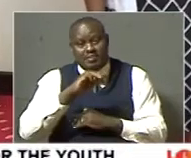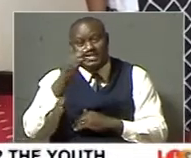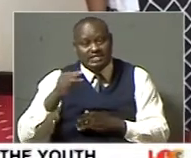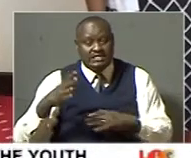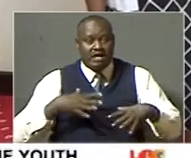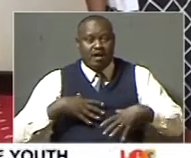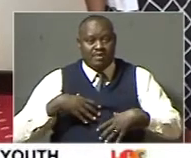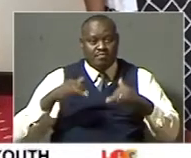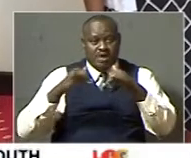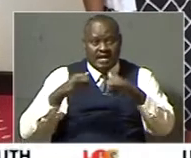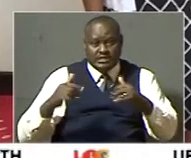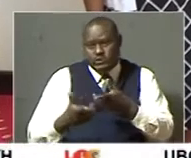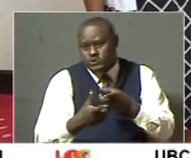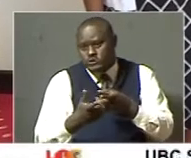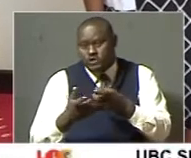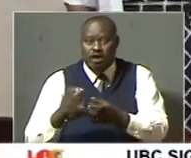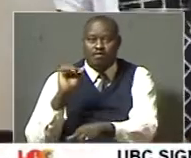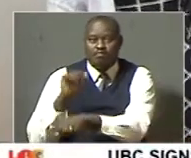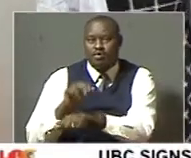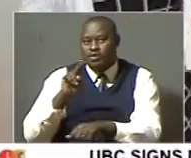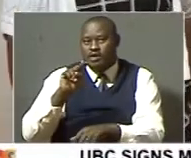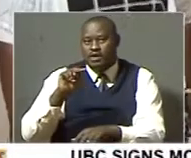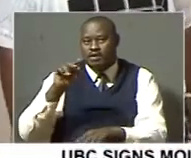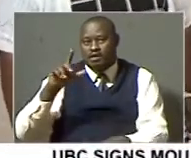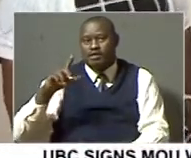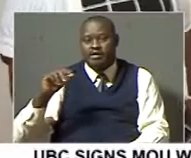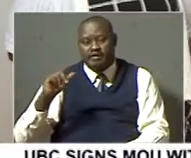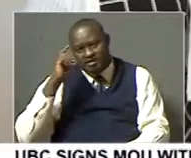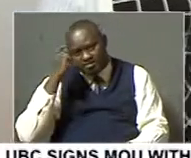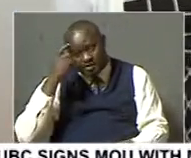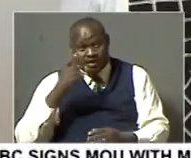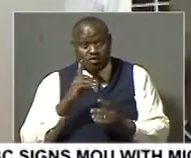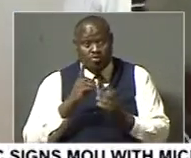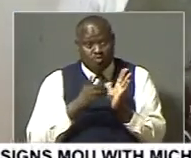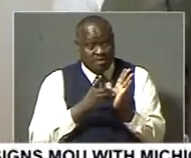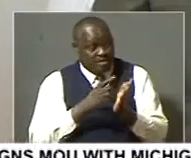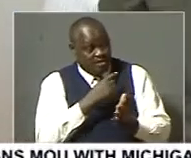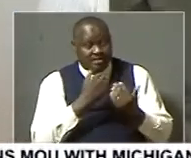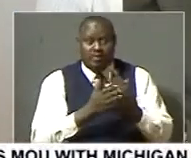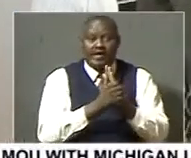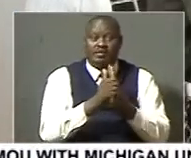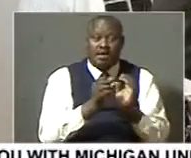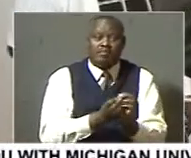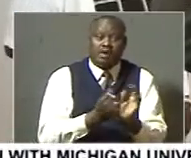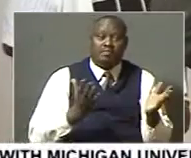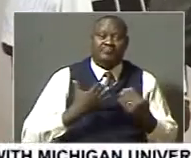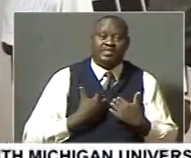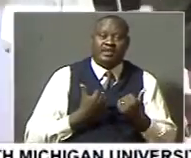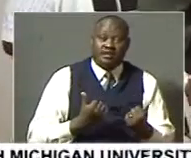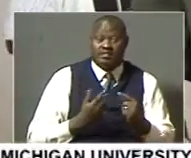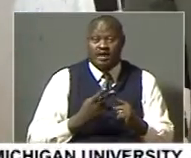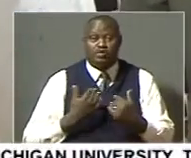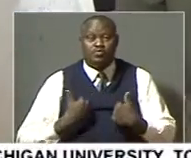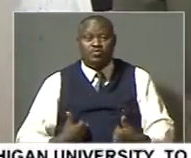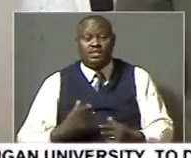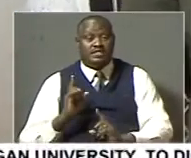victory against the UNLA government. Dr. Pierre Perrin is now an expert in public health and human security